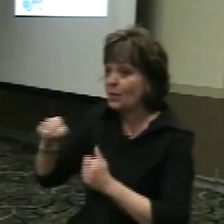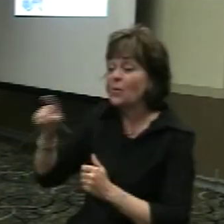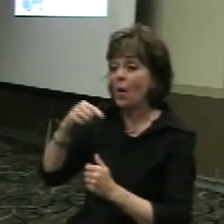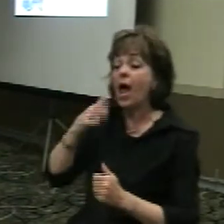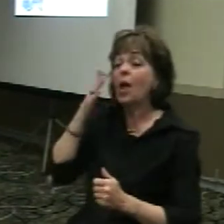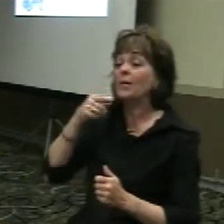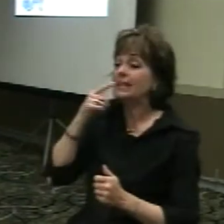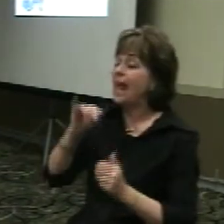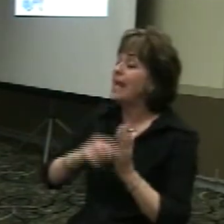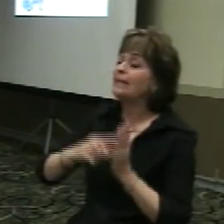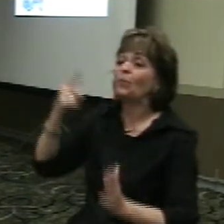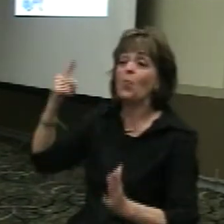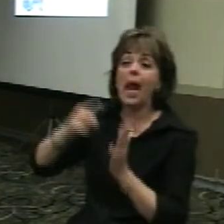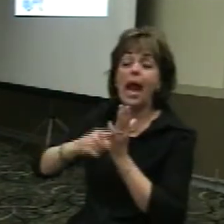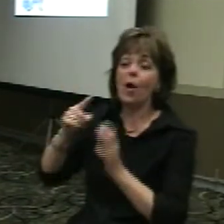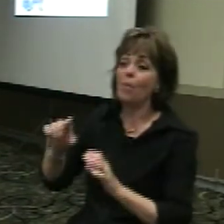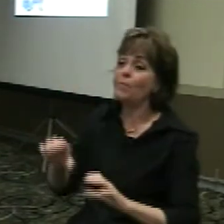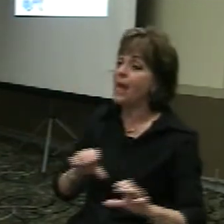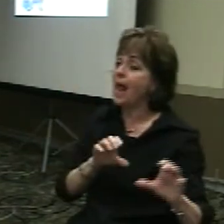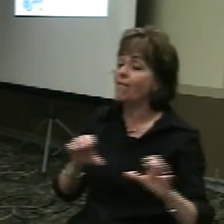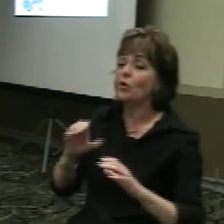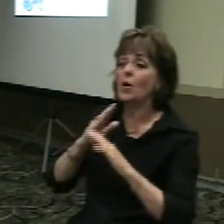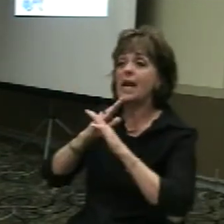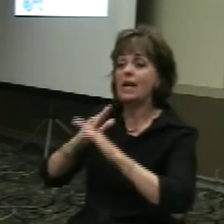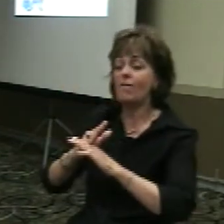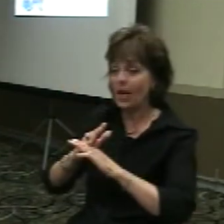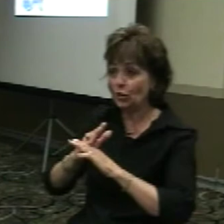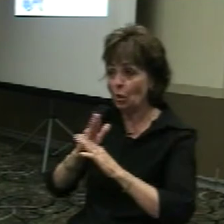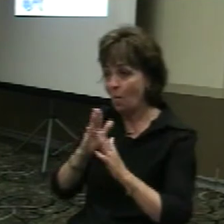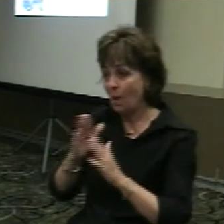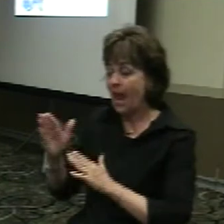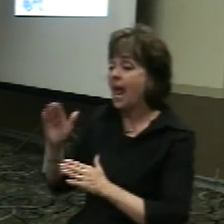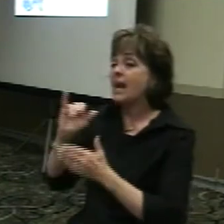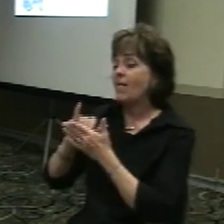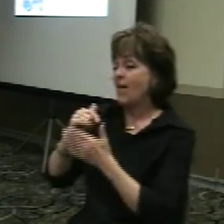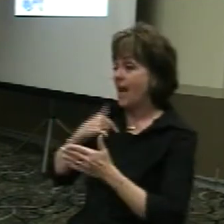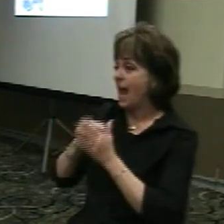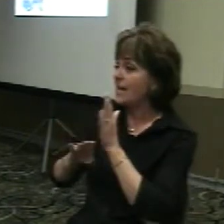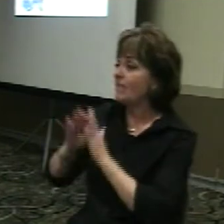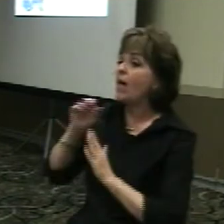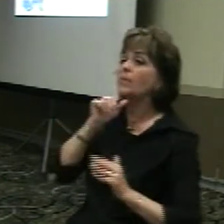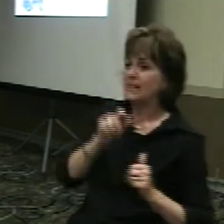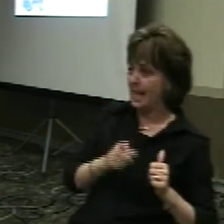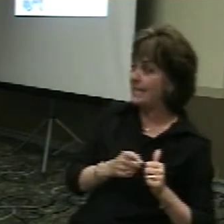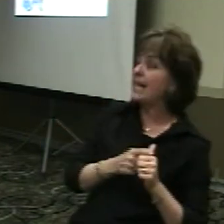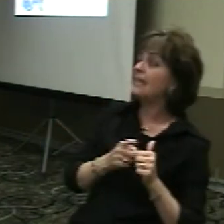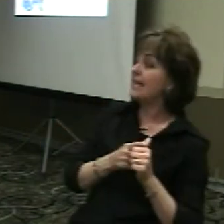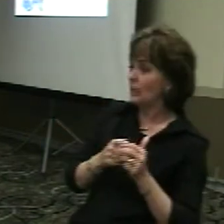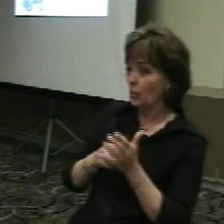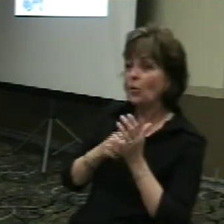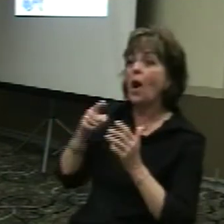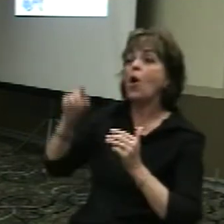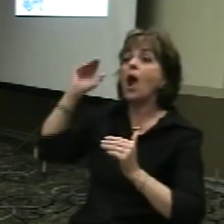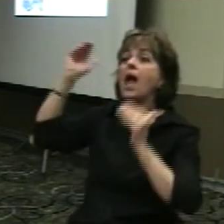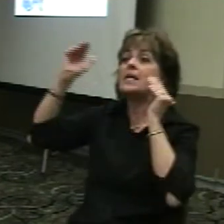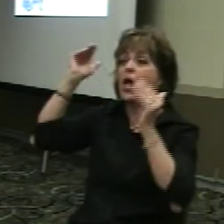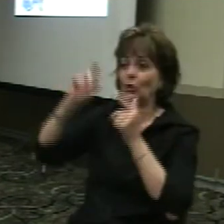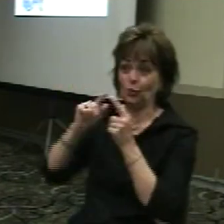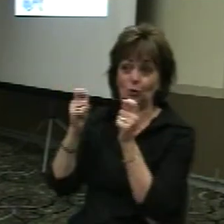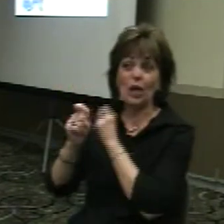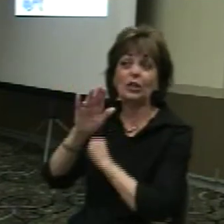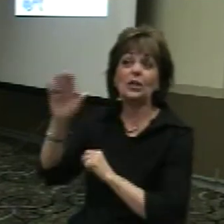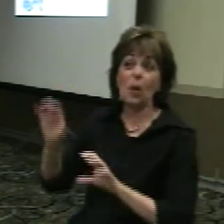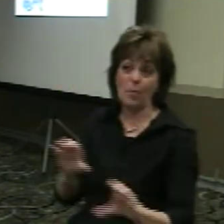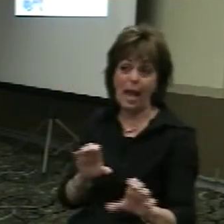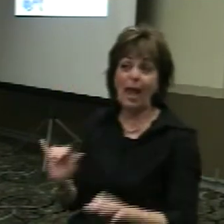it's a very rare behavioral intervention plan that I develop that does not initially require the adults to change their